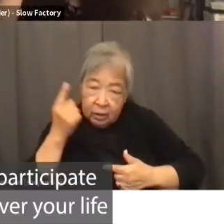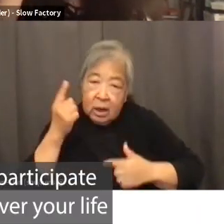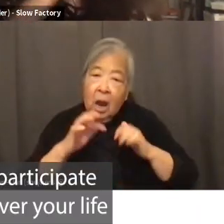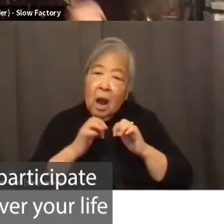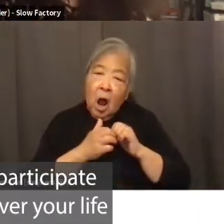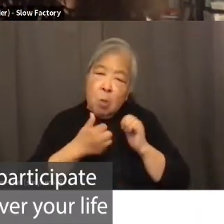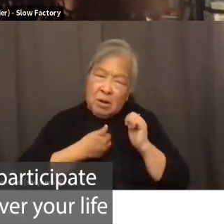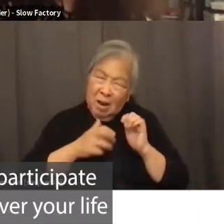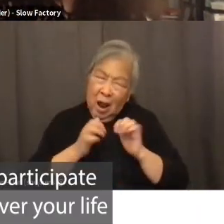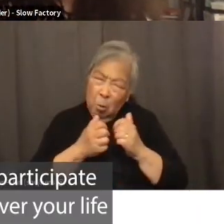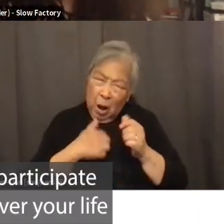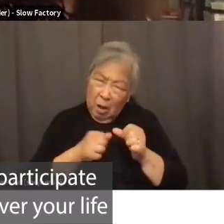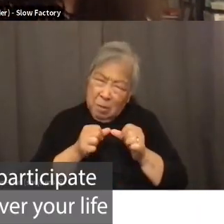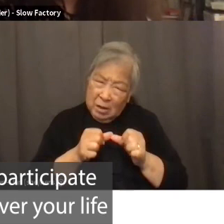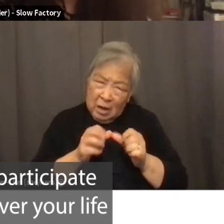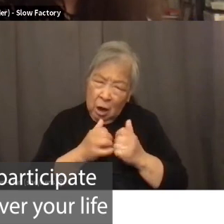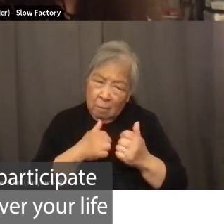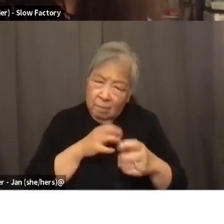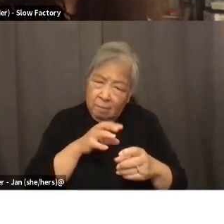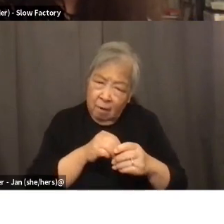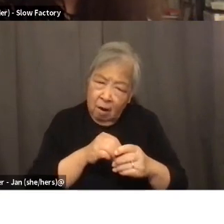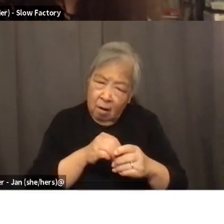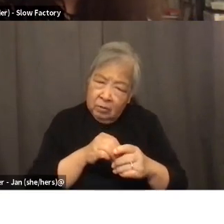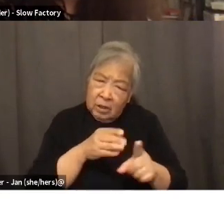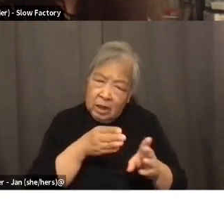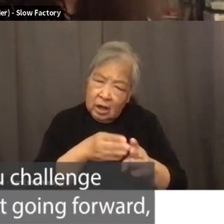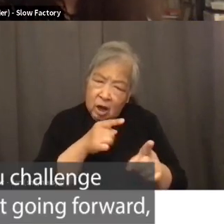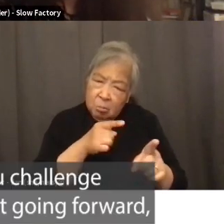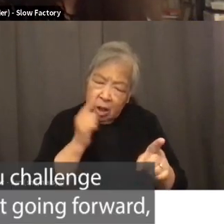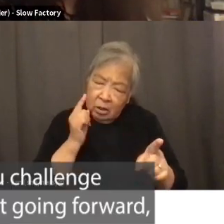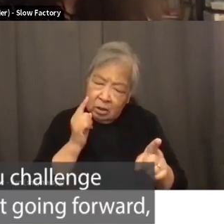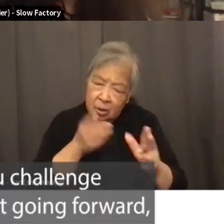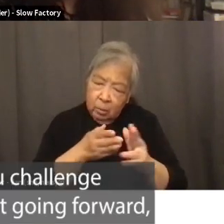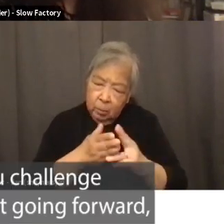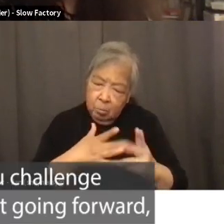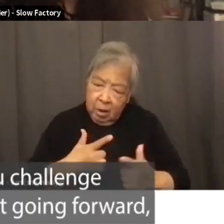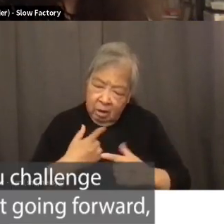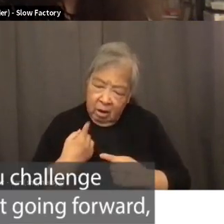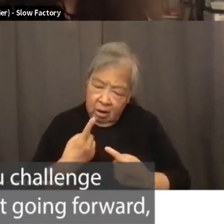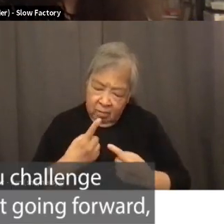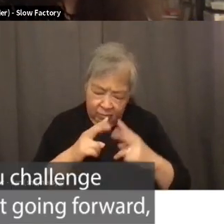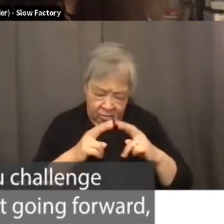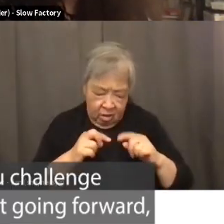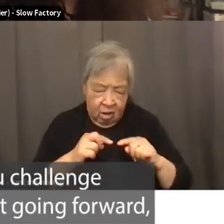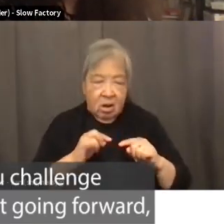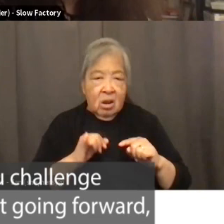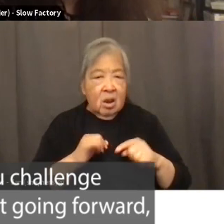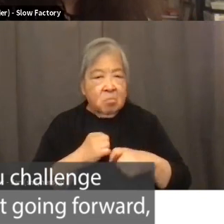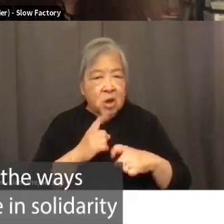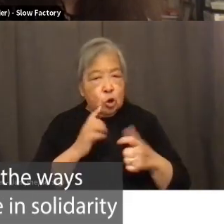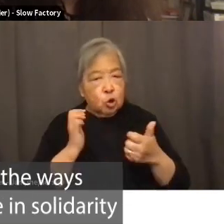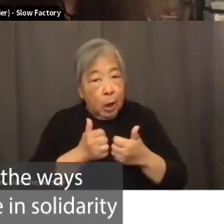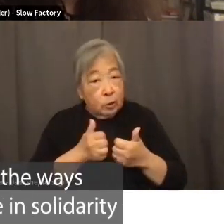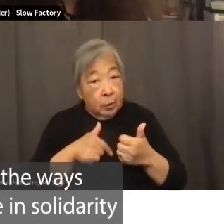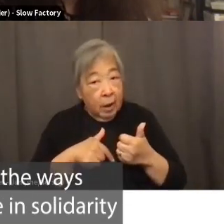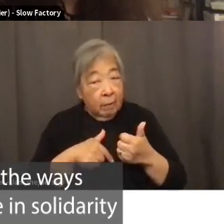have maintained, participated in anti-Blackness over your life. And make sure you challenge that. Make sure that going forward, you